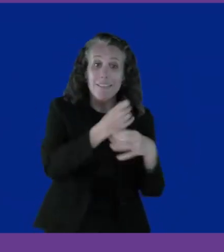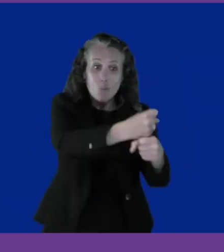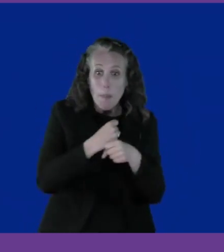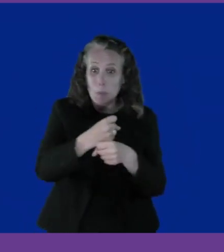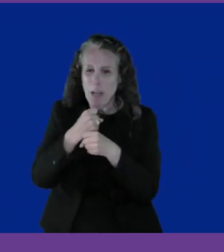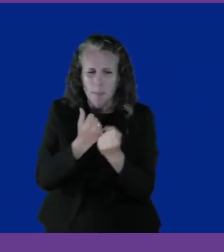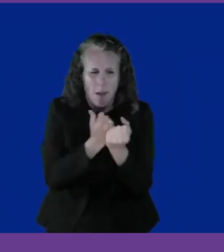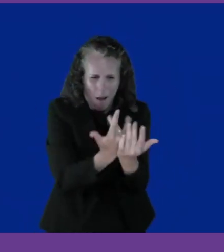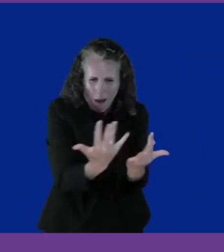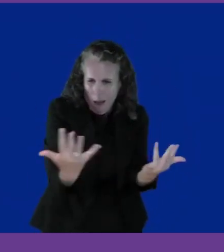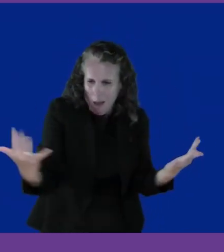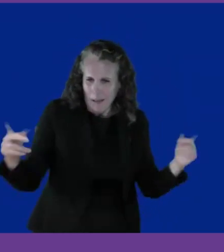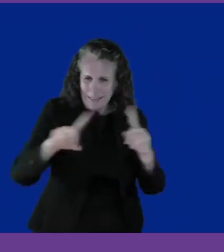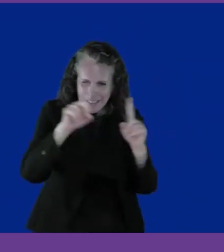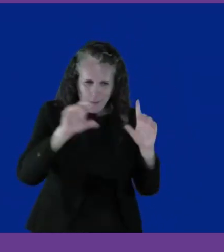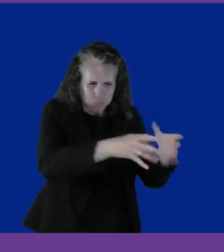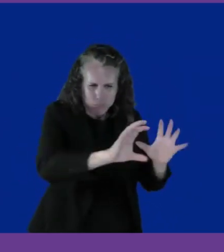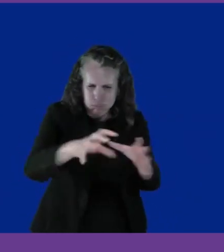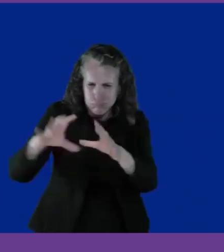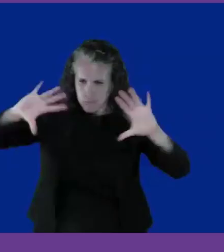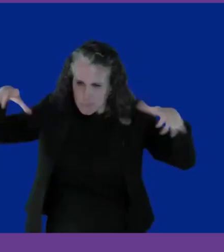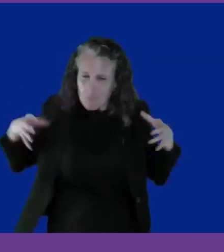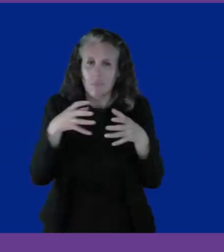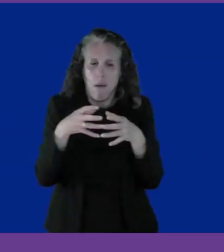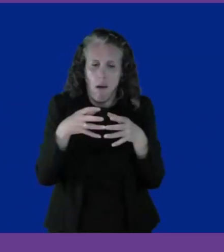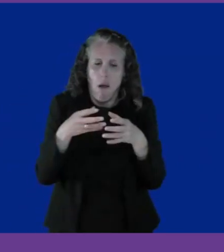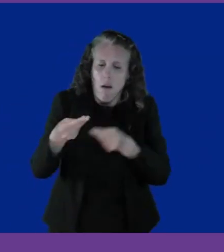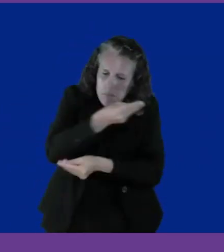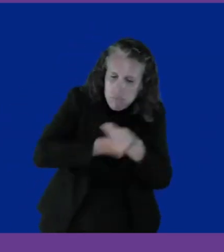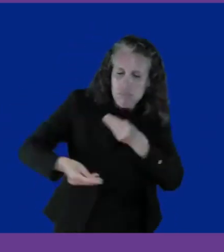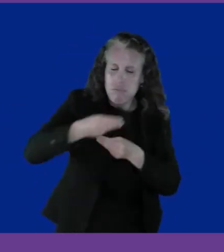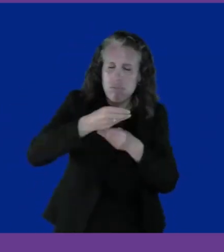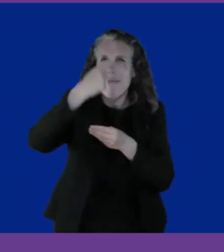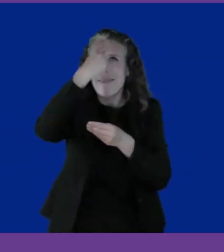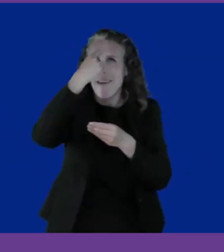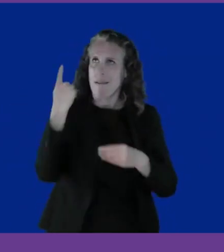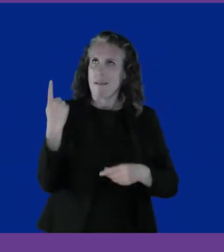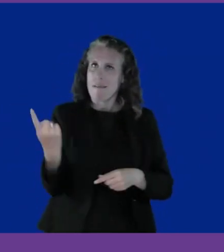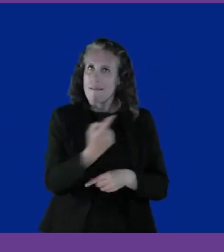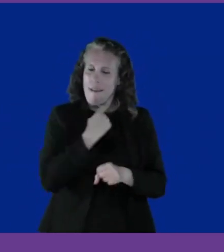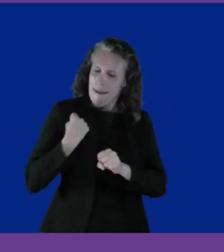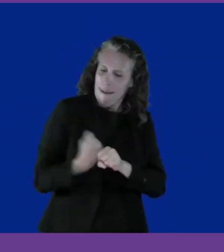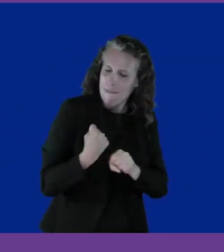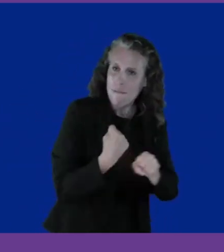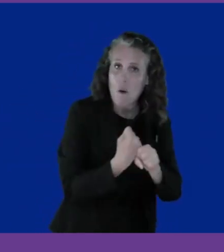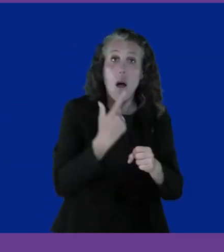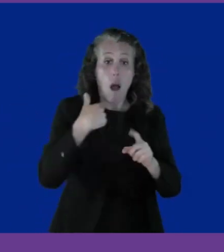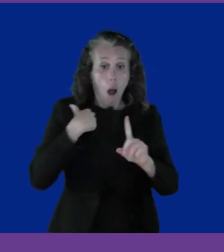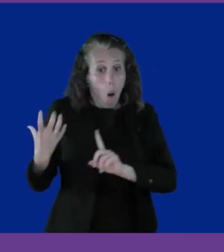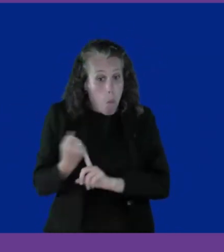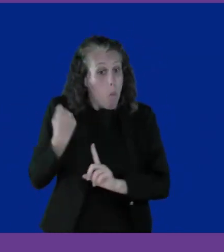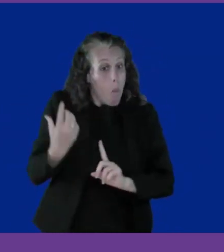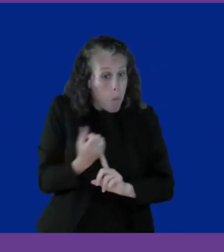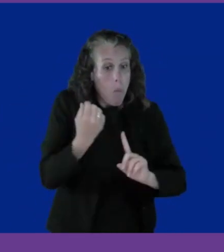it's a great opportunity to reflect on an effort, our concrete progress, and also